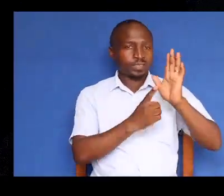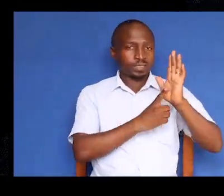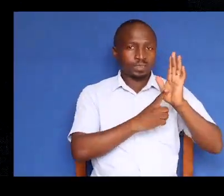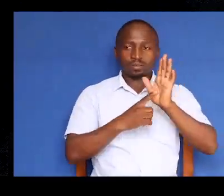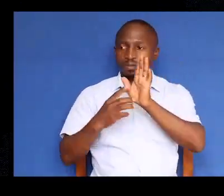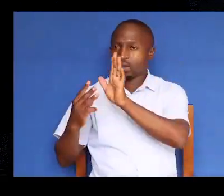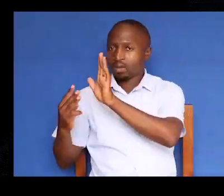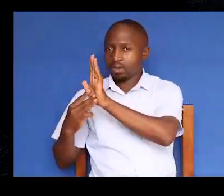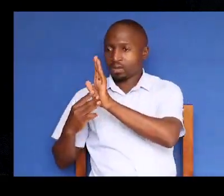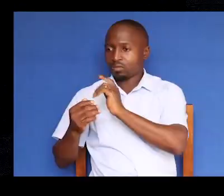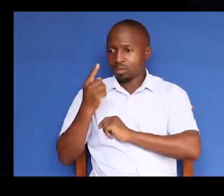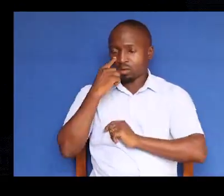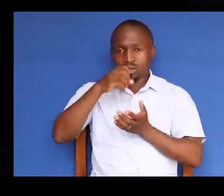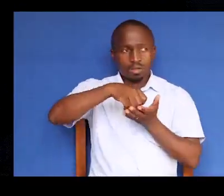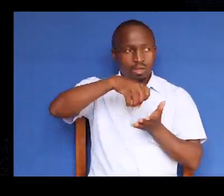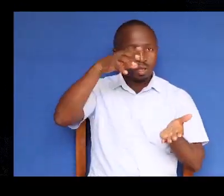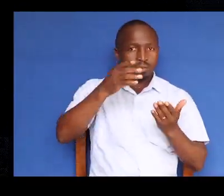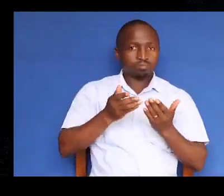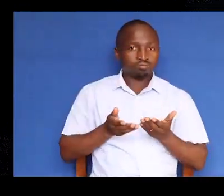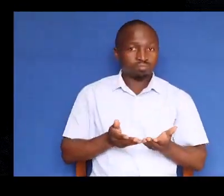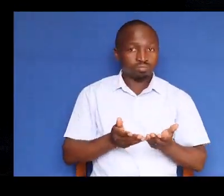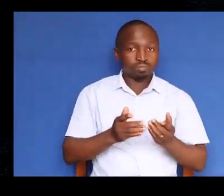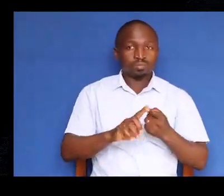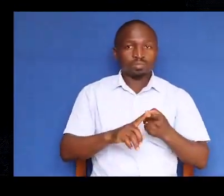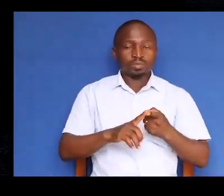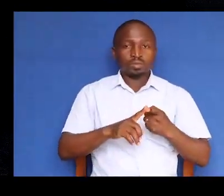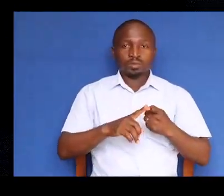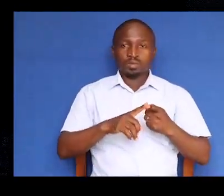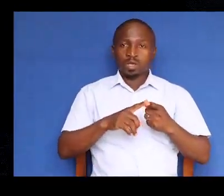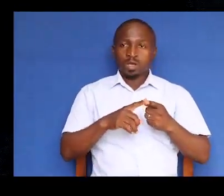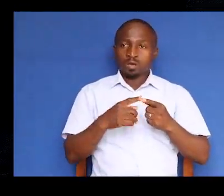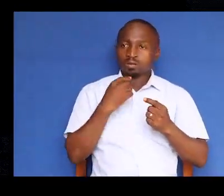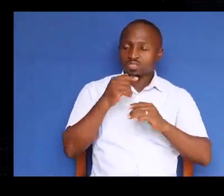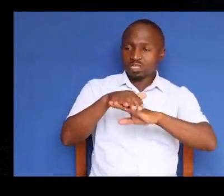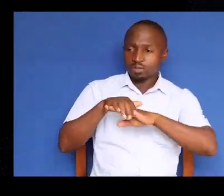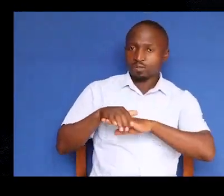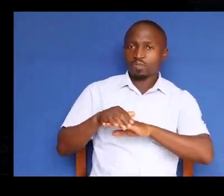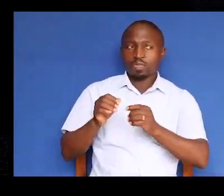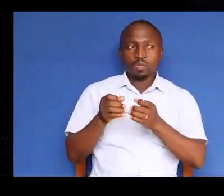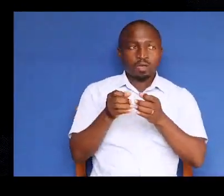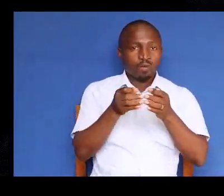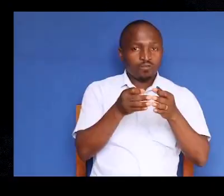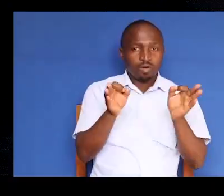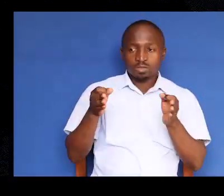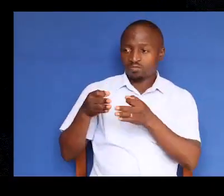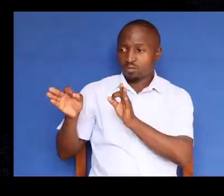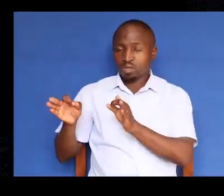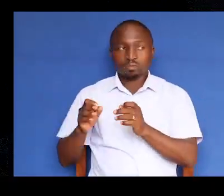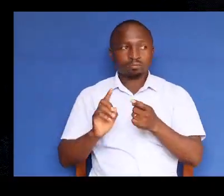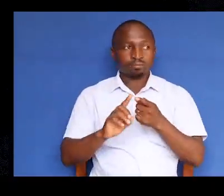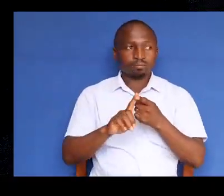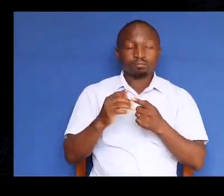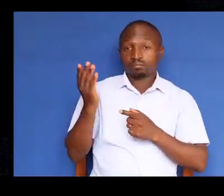find opportunity cost here, Tanzania is 10 for 10, we get 1. Here will